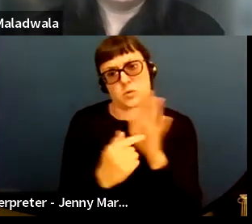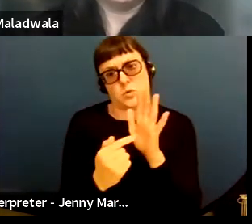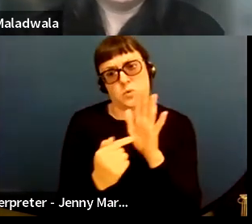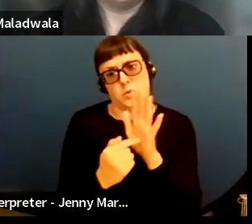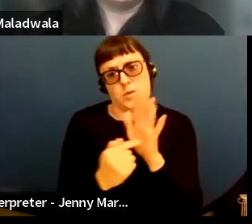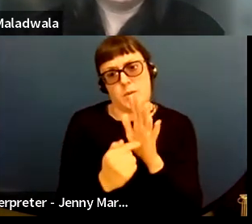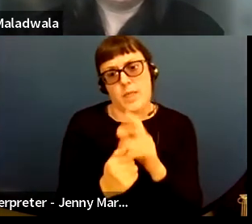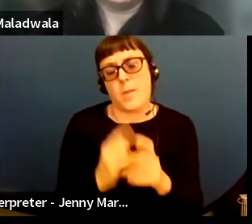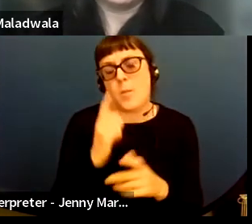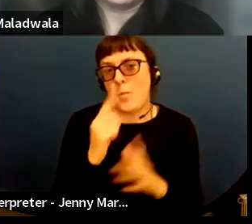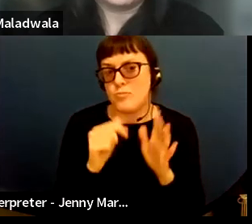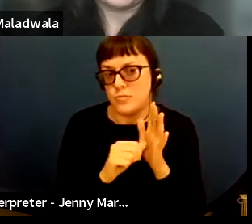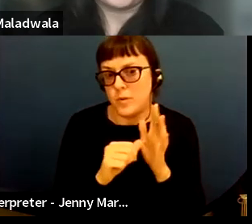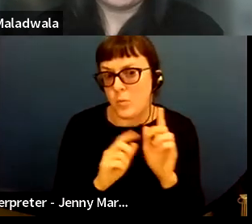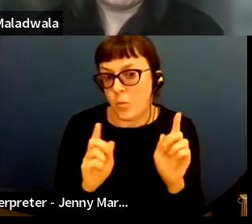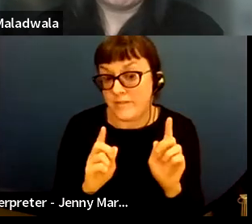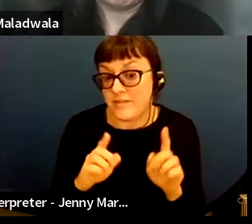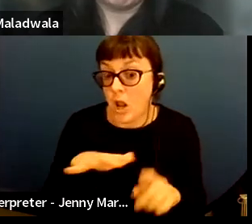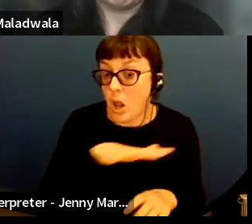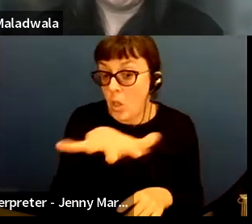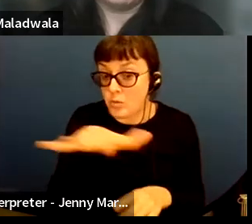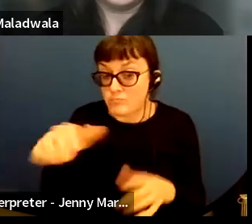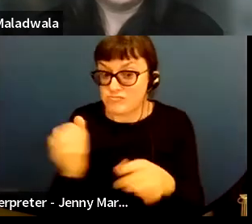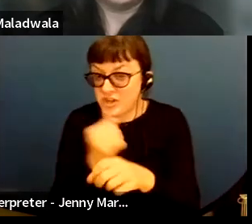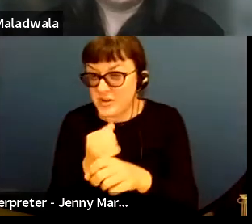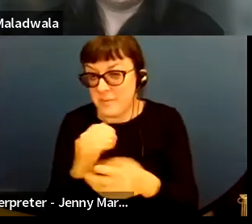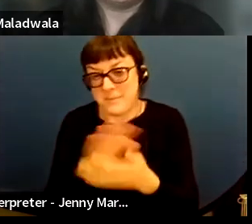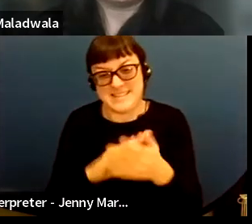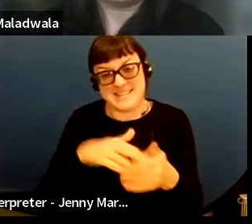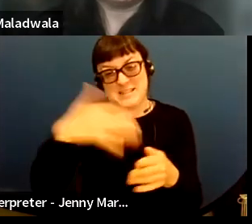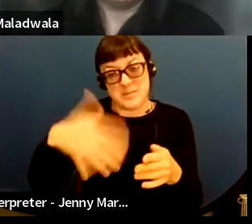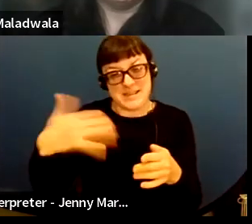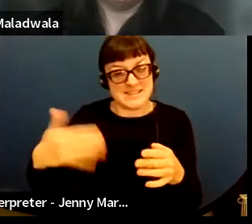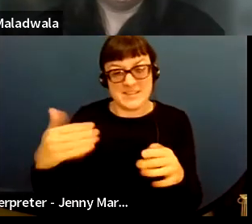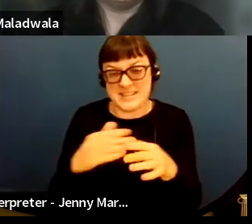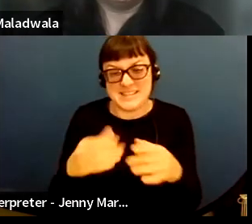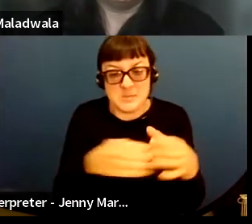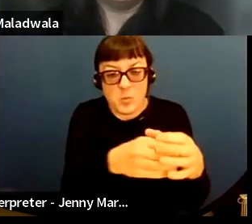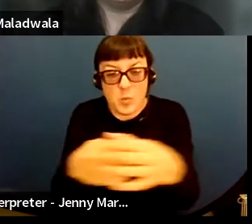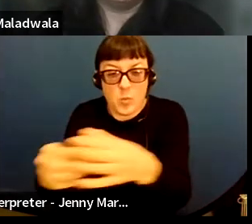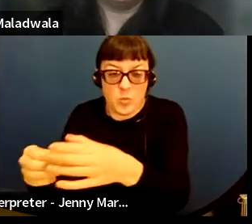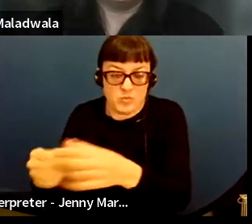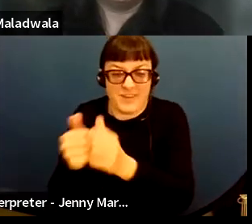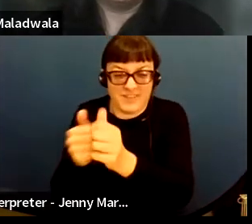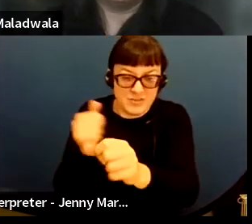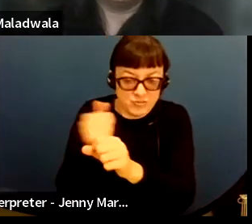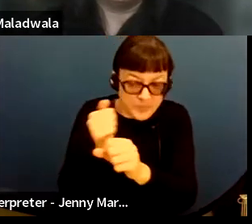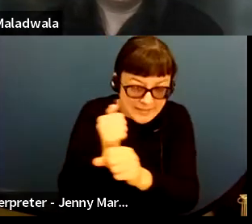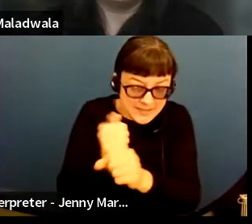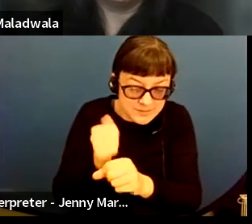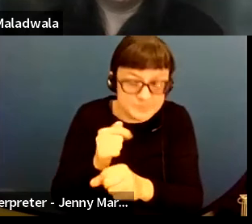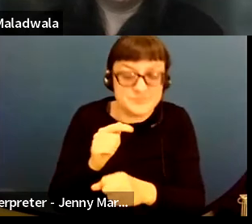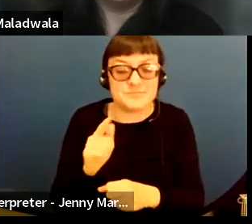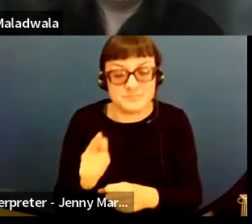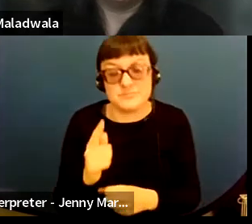what we see is where we have local production, it's often quite expensive because it's not scaled. And I do think that that's an area,